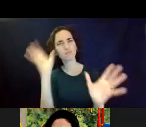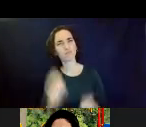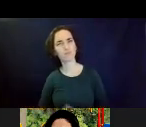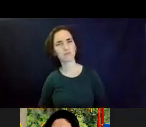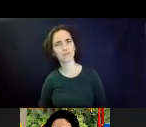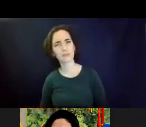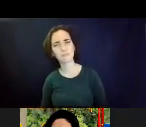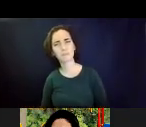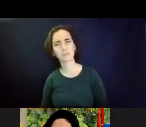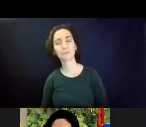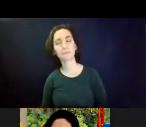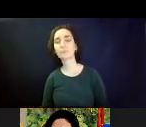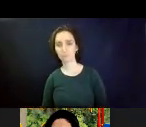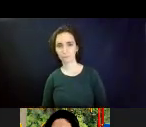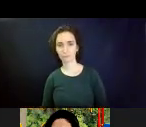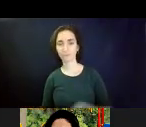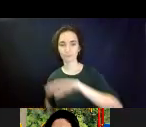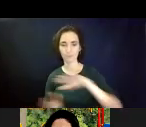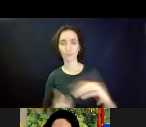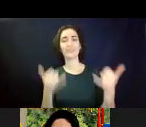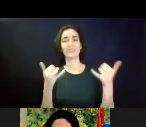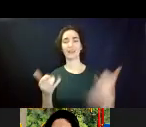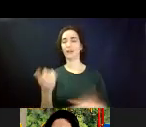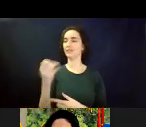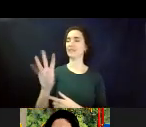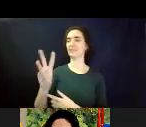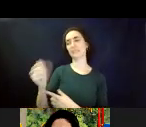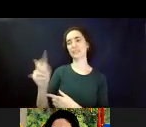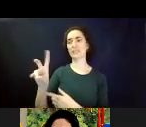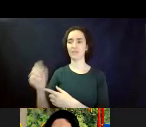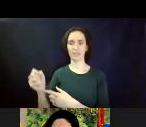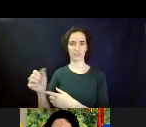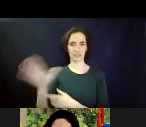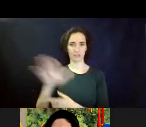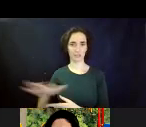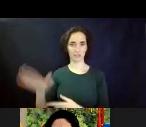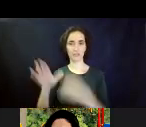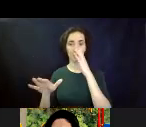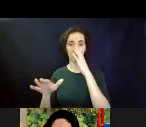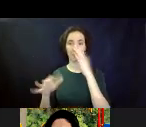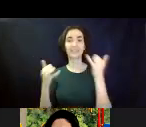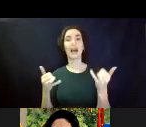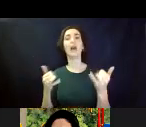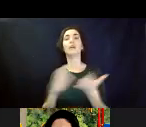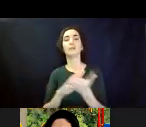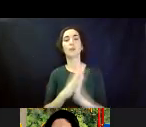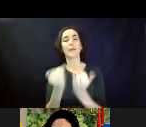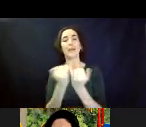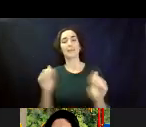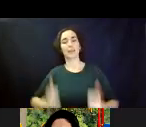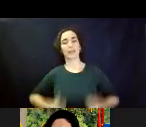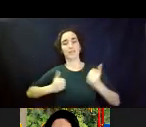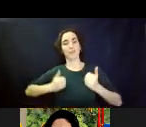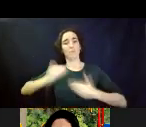So now we're moving on to the 1960s and 70s and diving into the independent living movement.